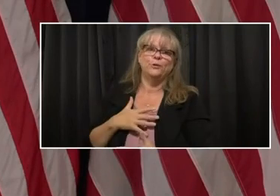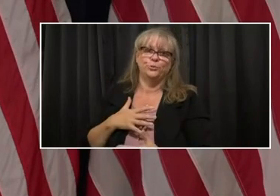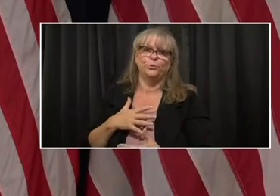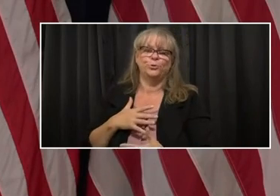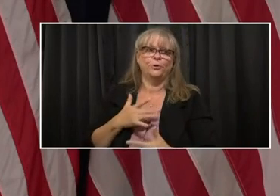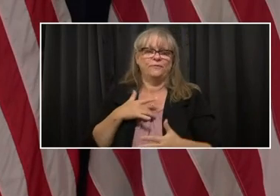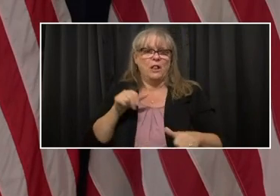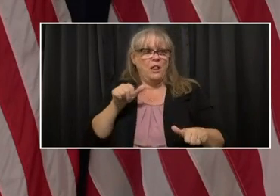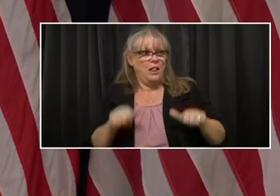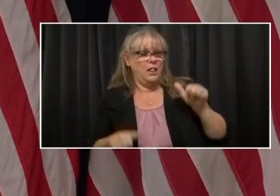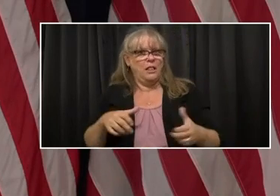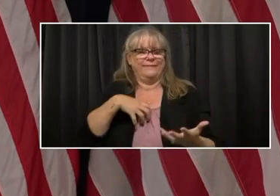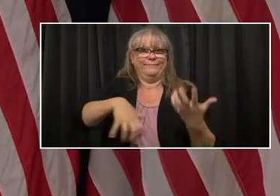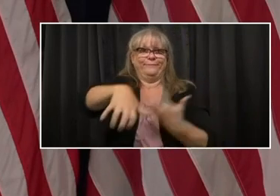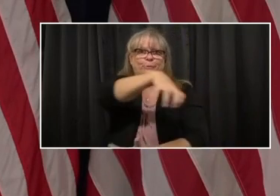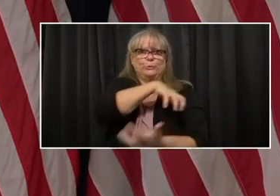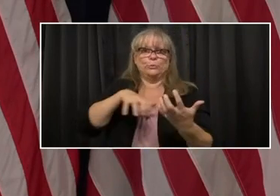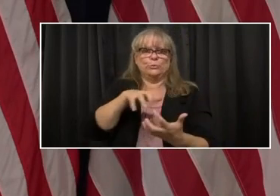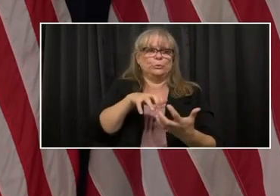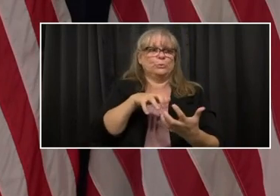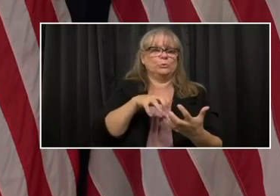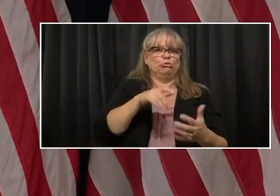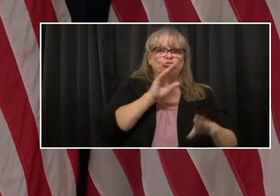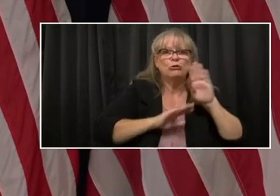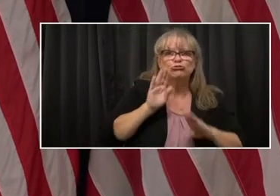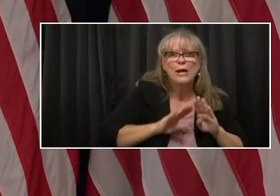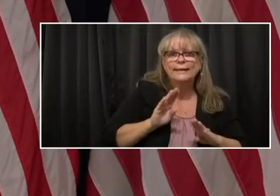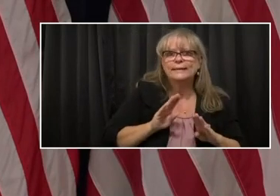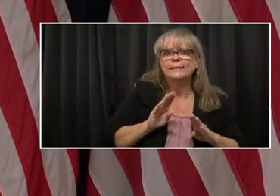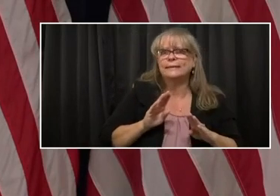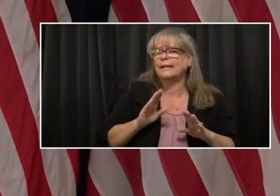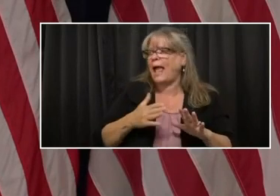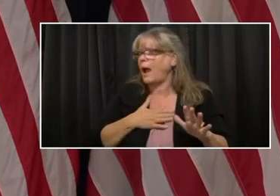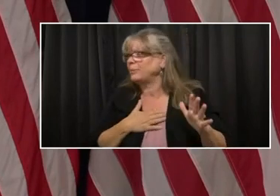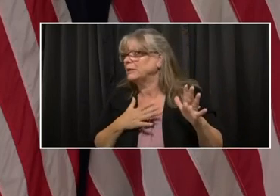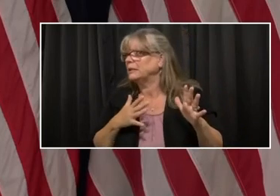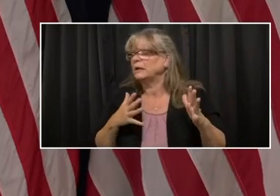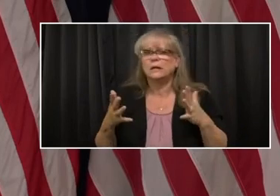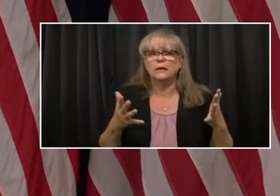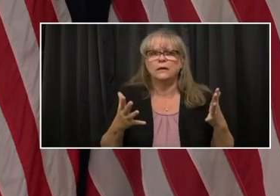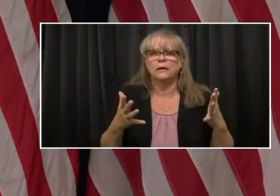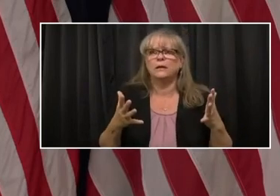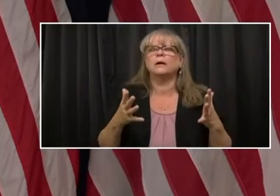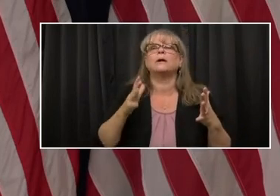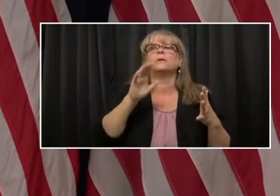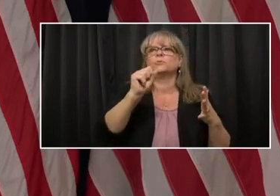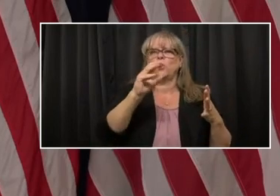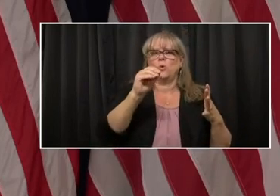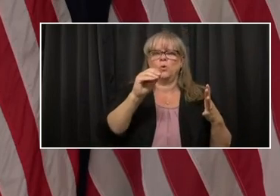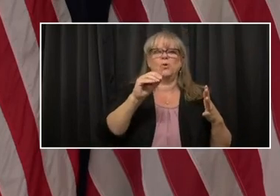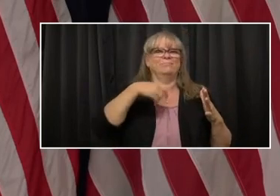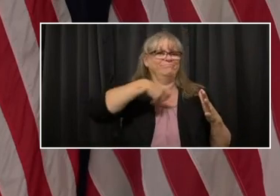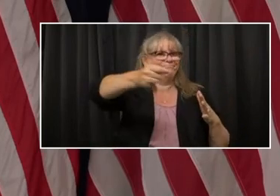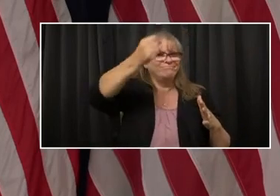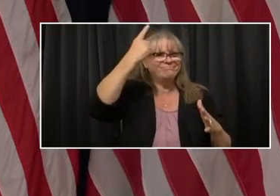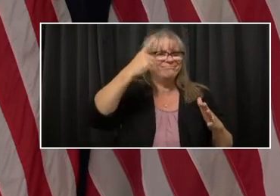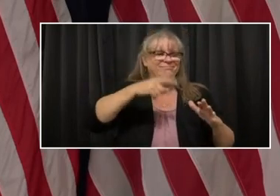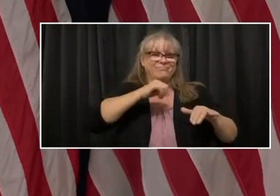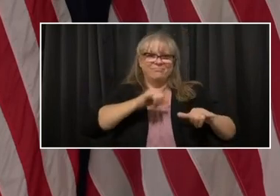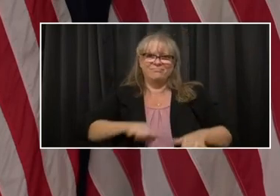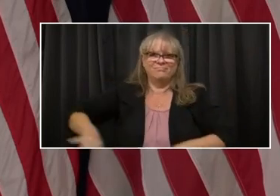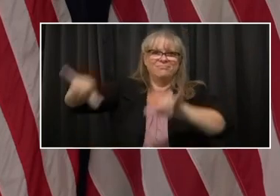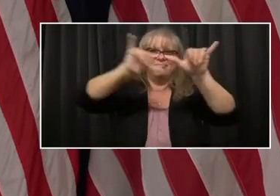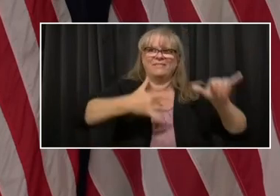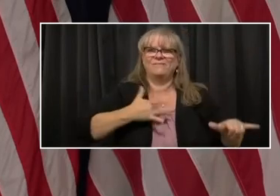those feelings are frustration, and the same feelings exist in all of us. I have an 8-year-old and a 6-year-old,